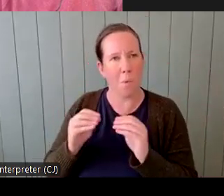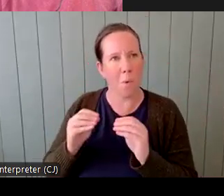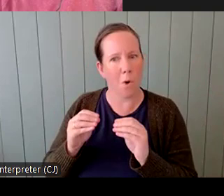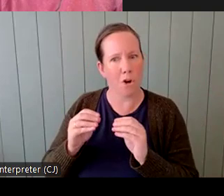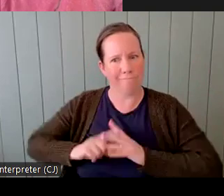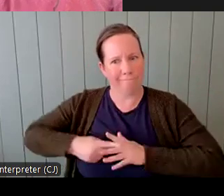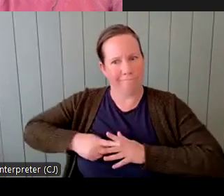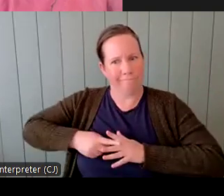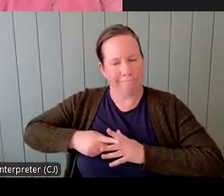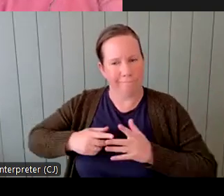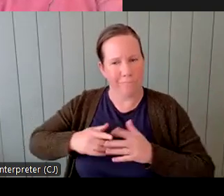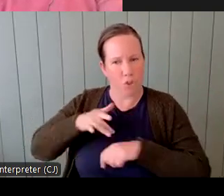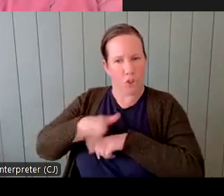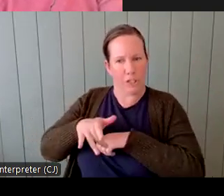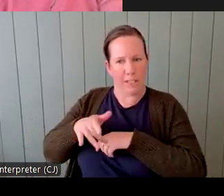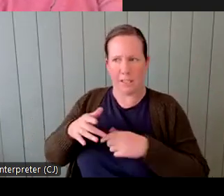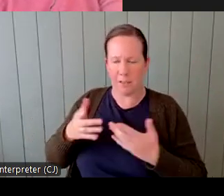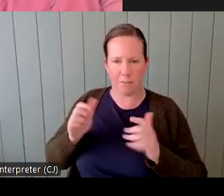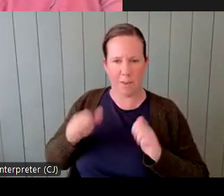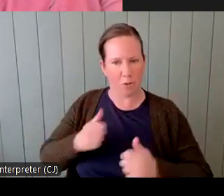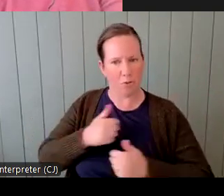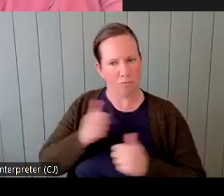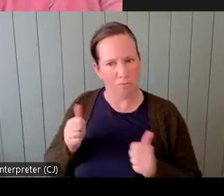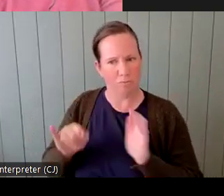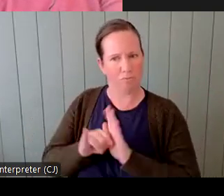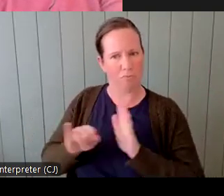Together International was created. And nowadays we run